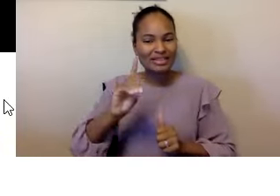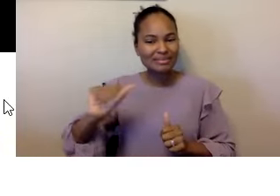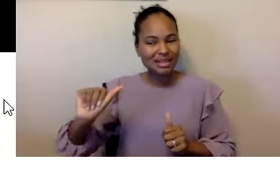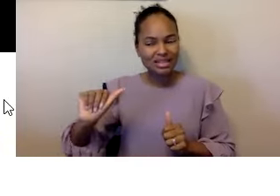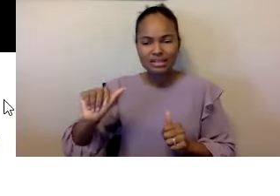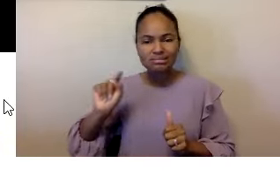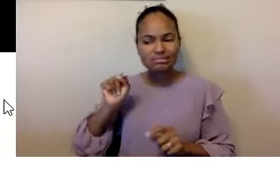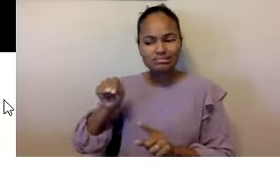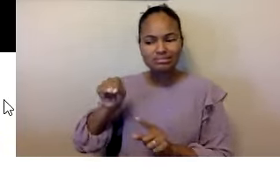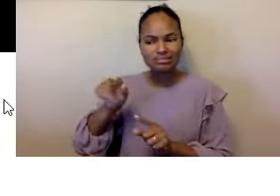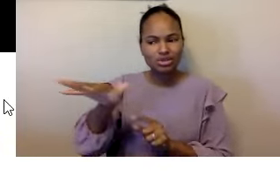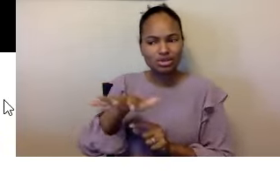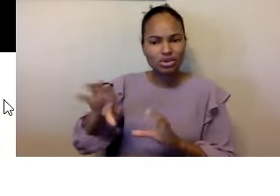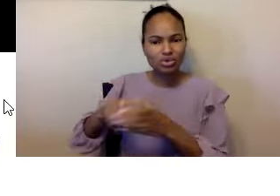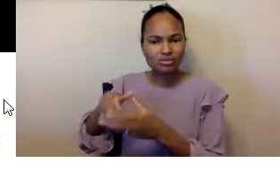by disability